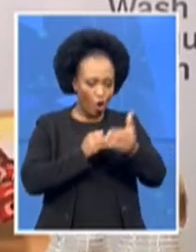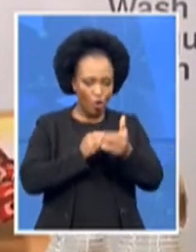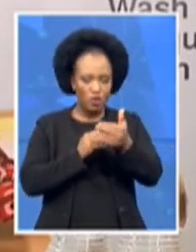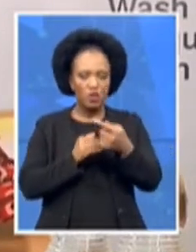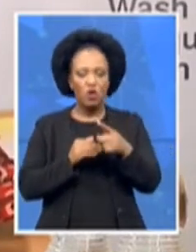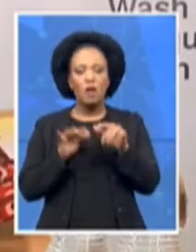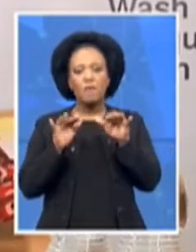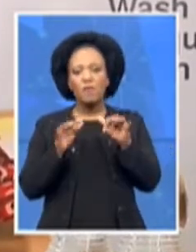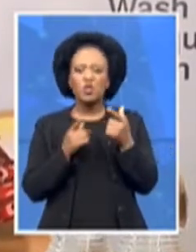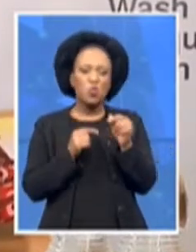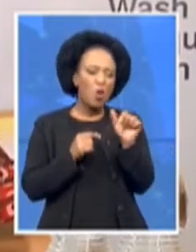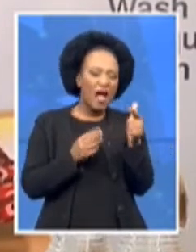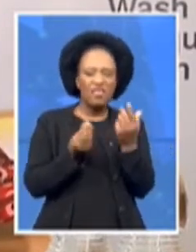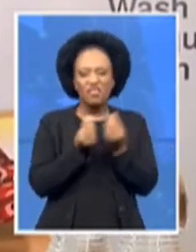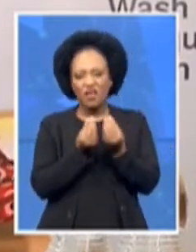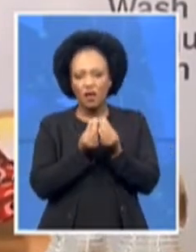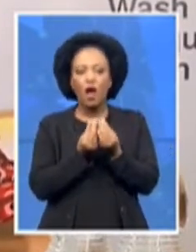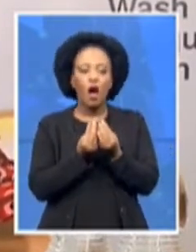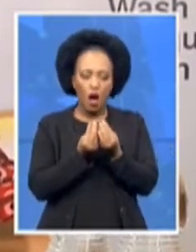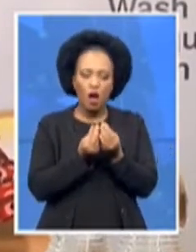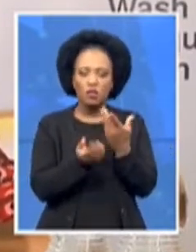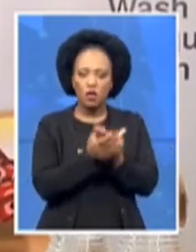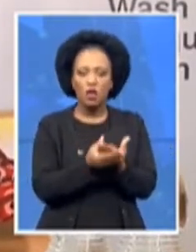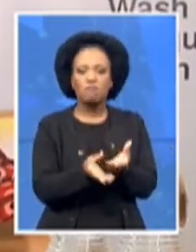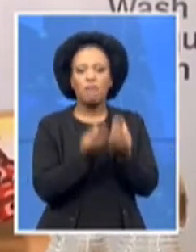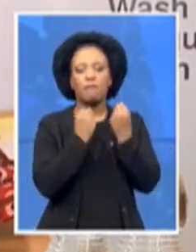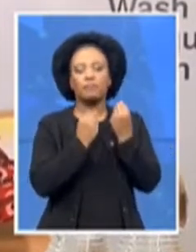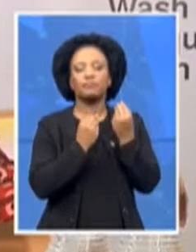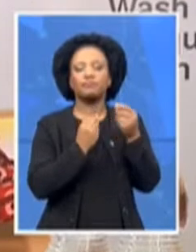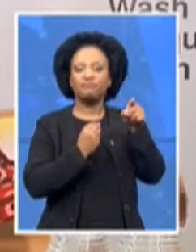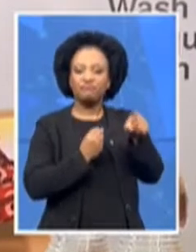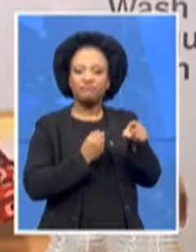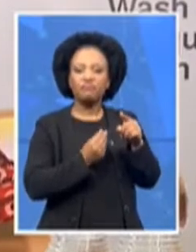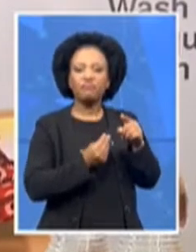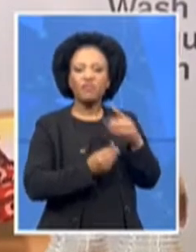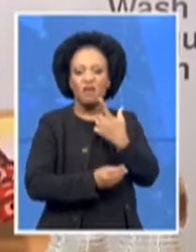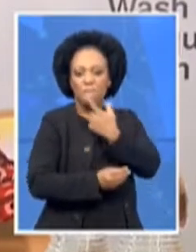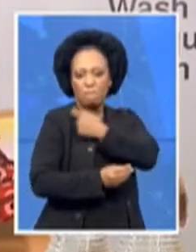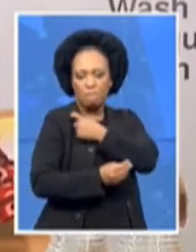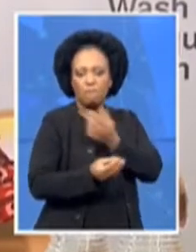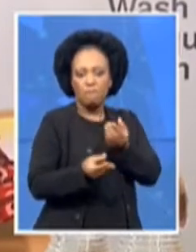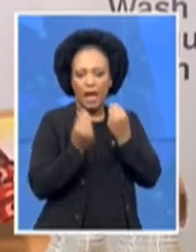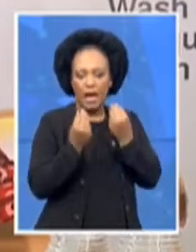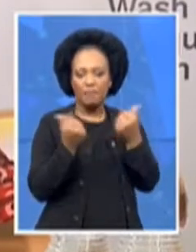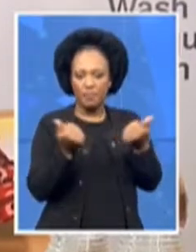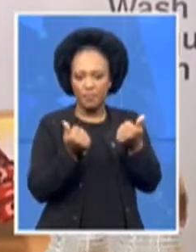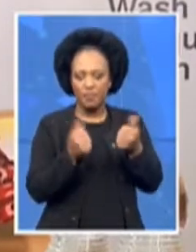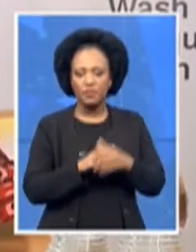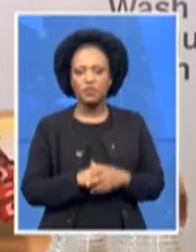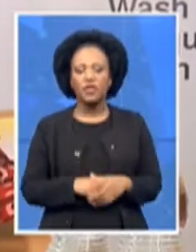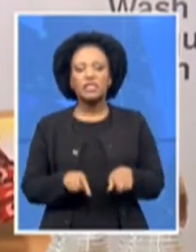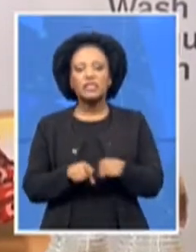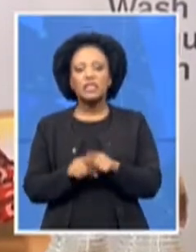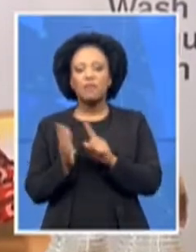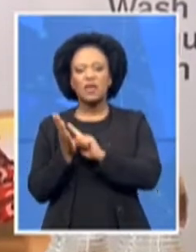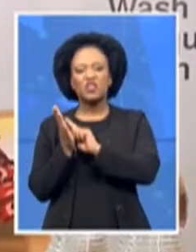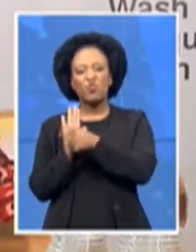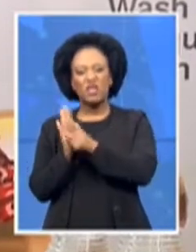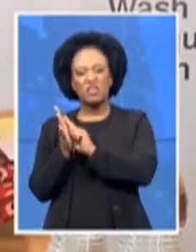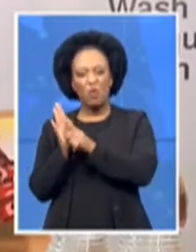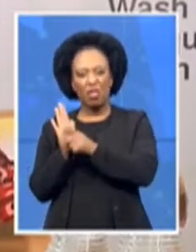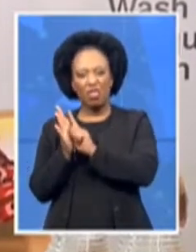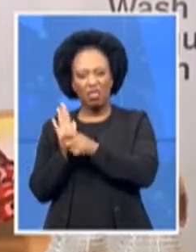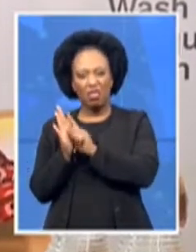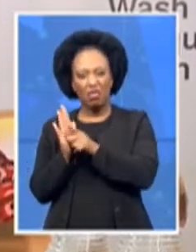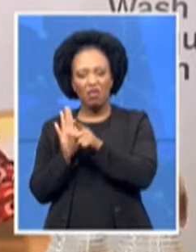get a vaccination. But even during the week, our people, our vaccinators, like I said, they've